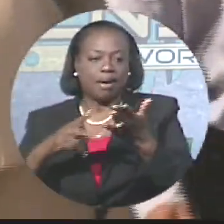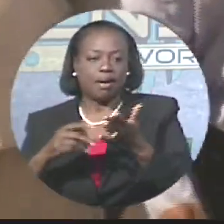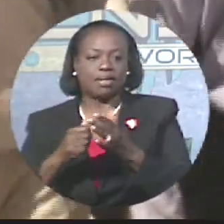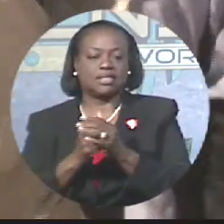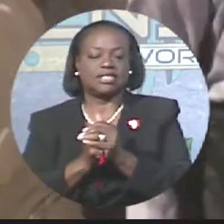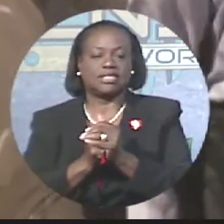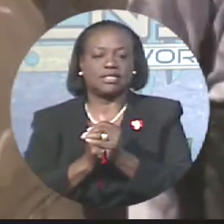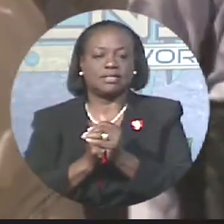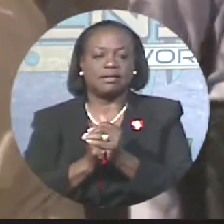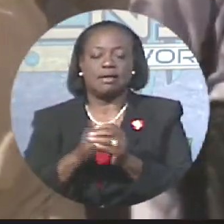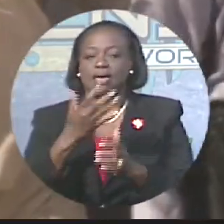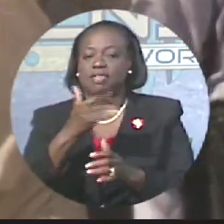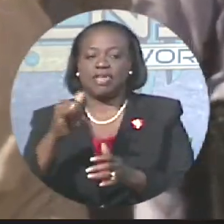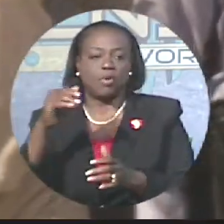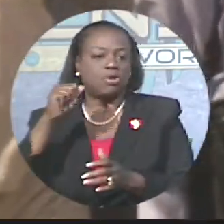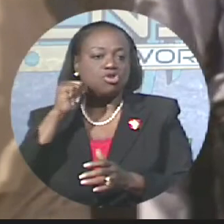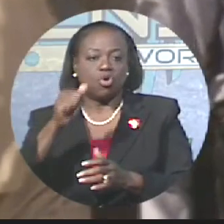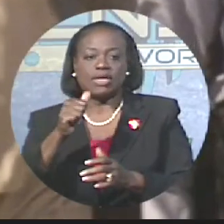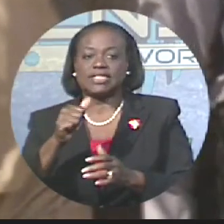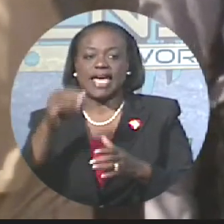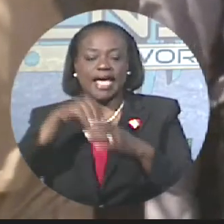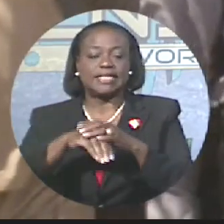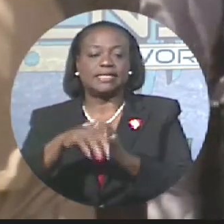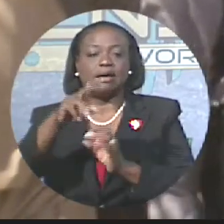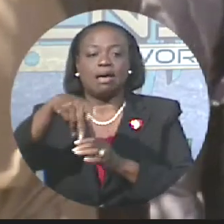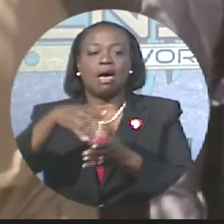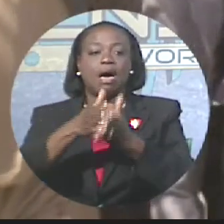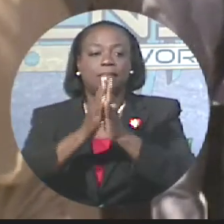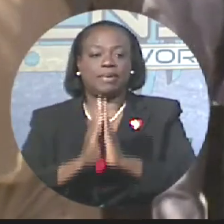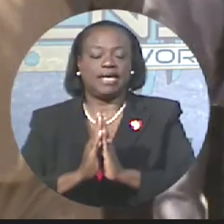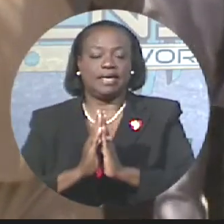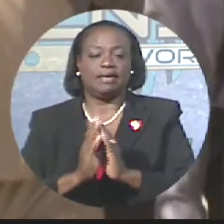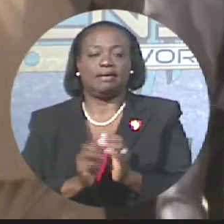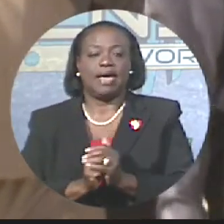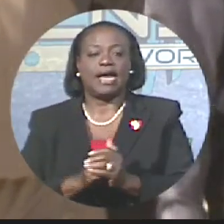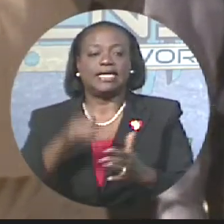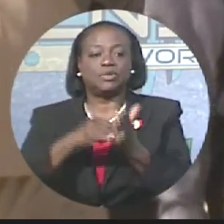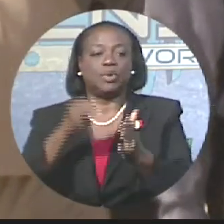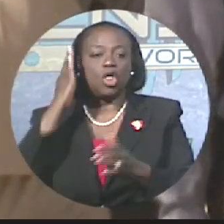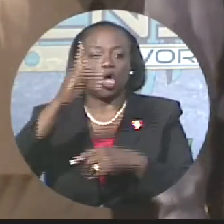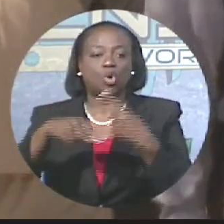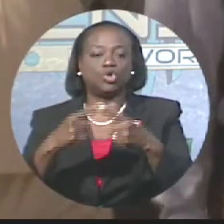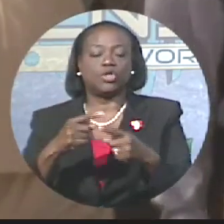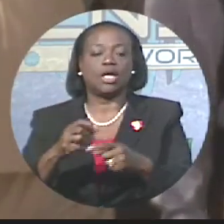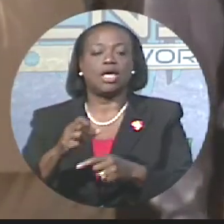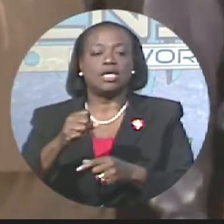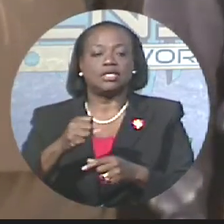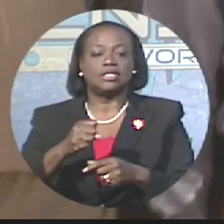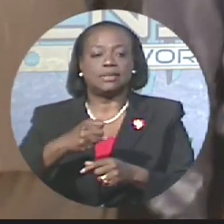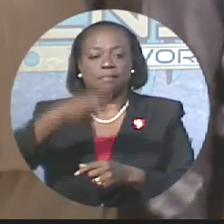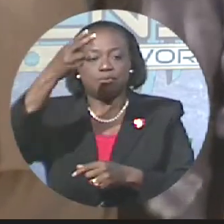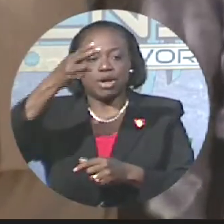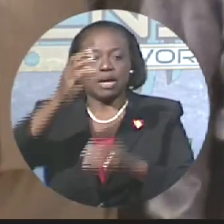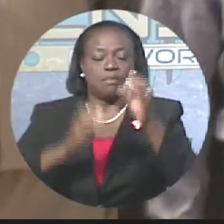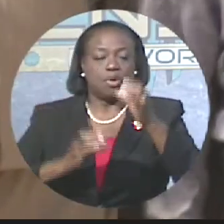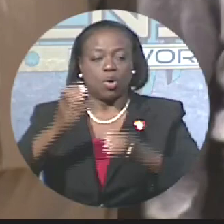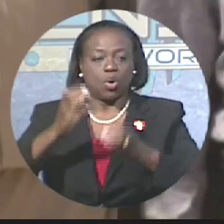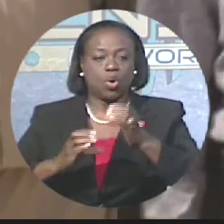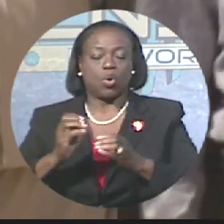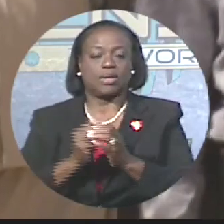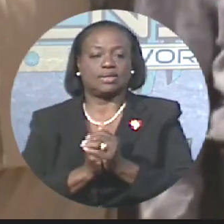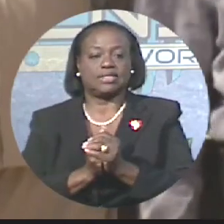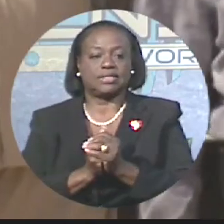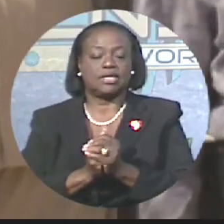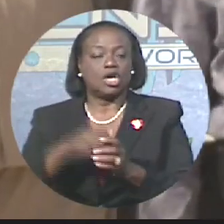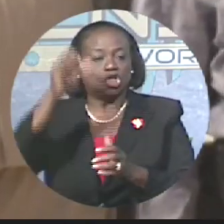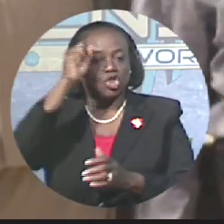victim. They were not required to enter a plea. The case will be fast-tracked to the Supreme Court via a voluntary bill of indictment. Meantime,